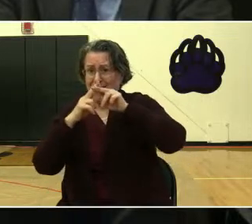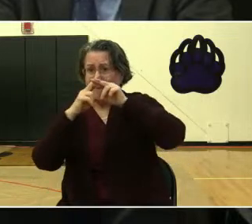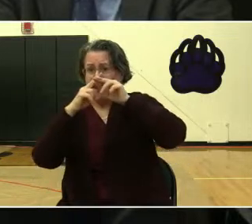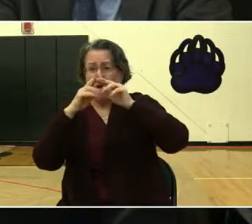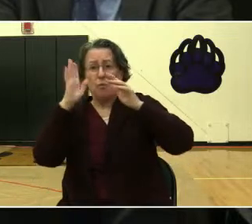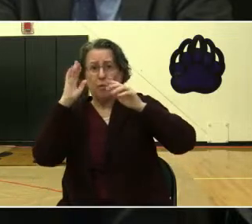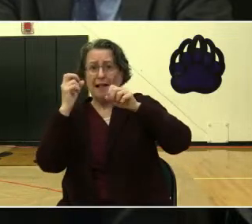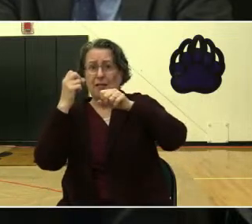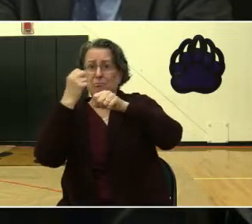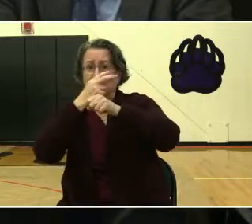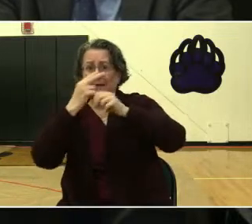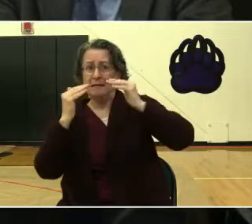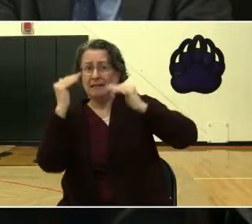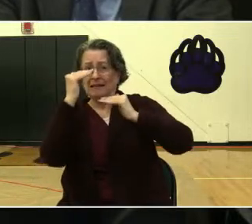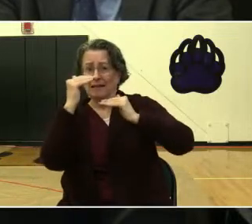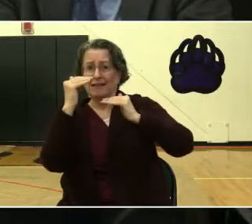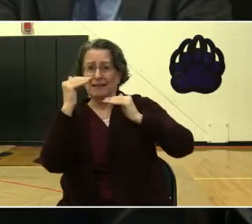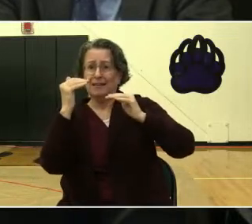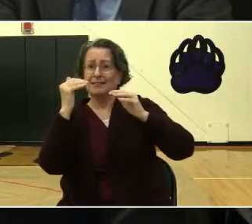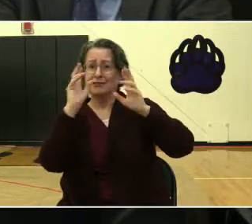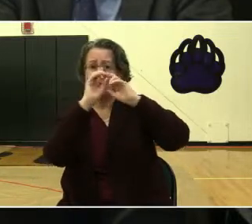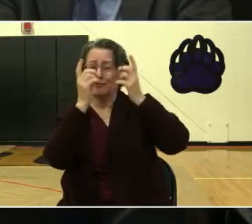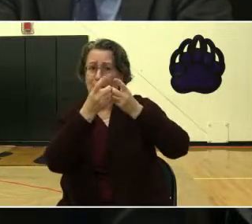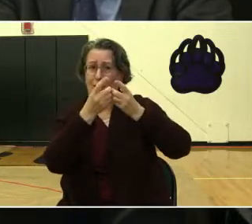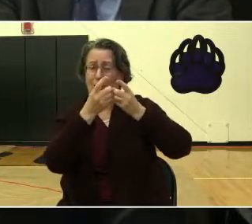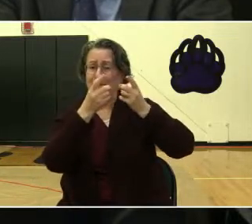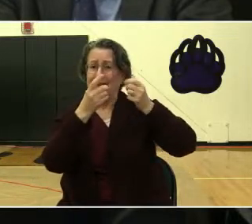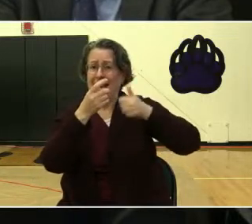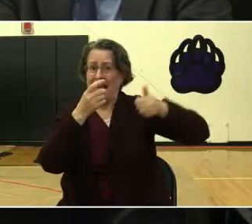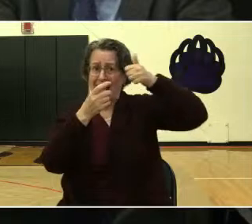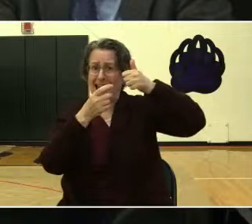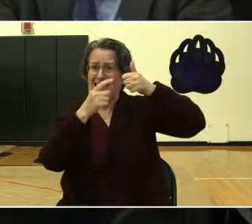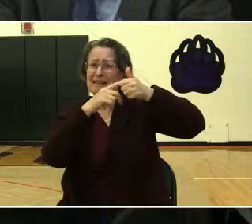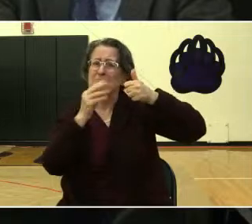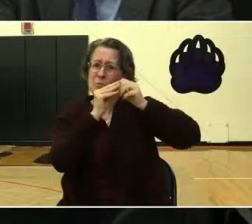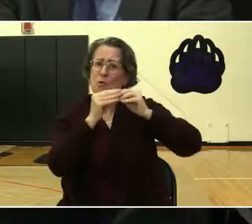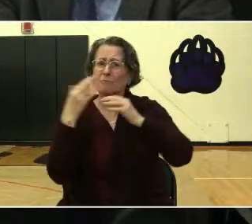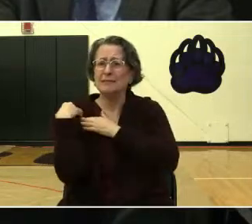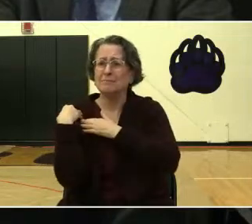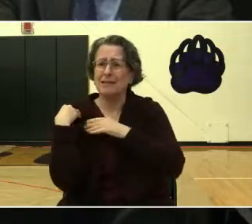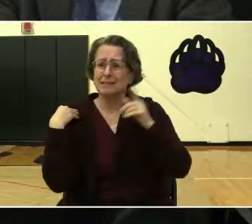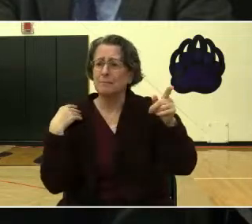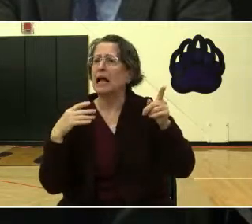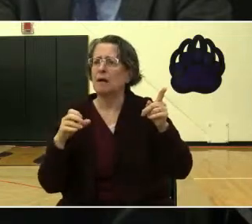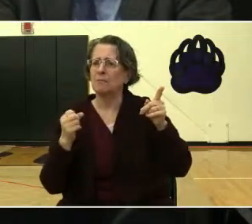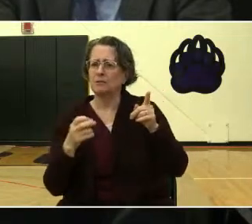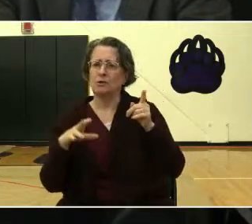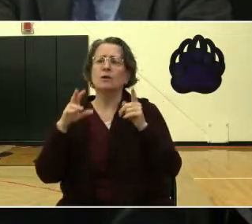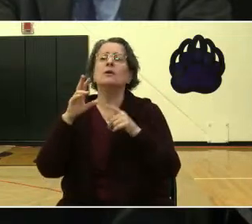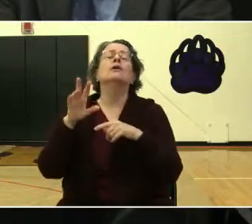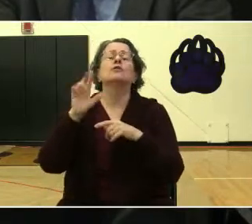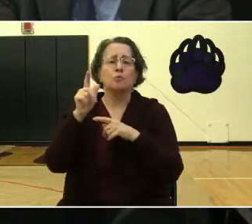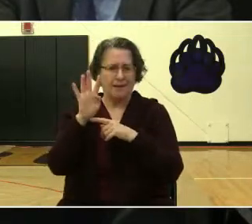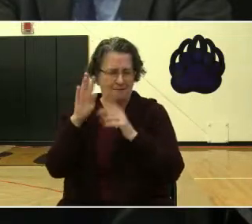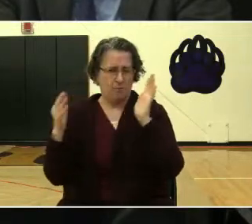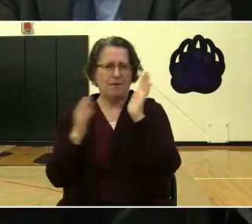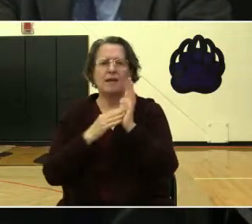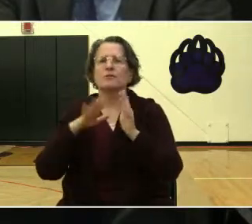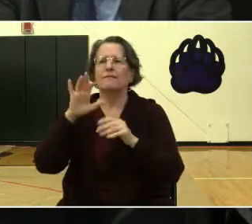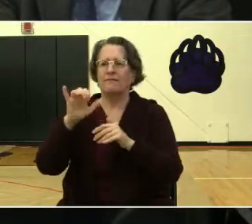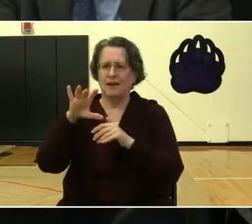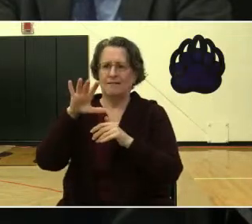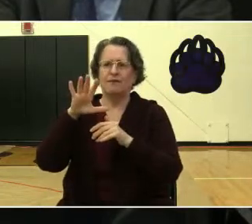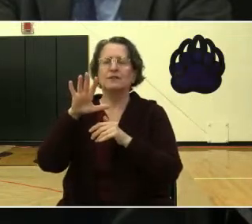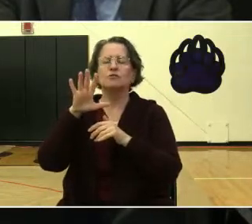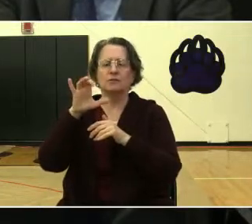more responsibilities that number is $4,5 59 so that's where we're trying to make sure that the